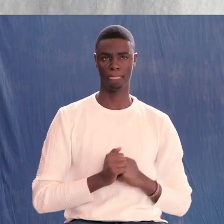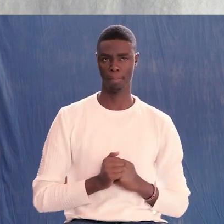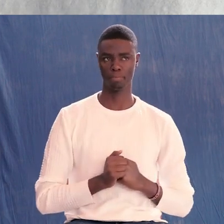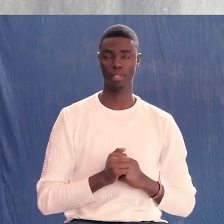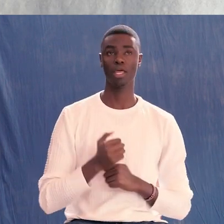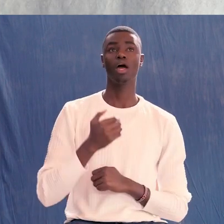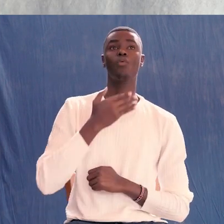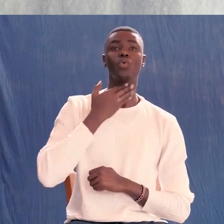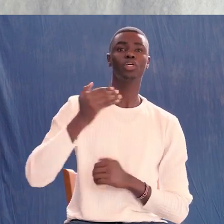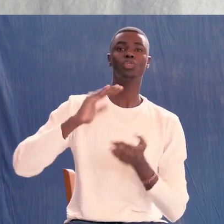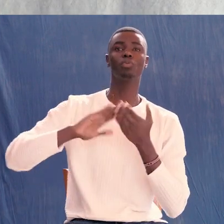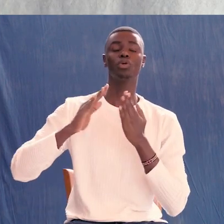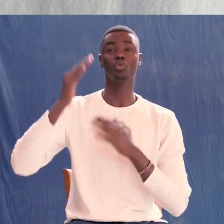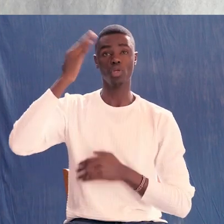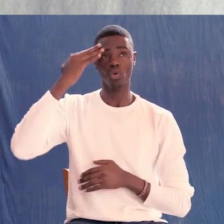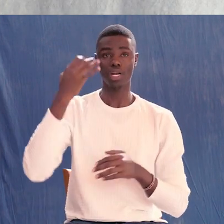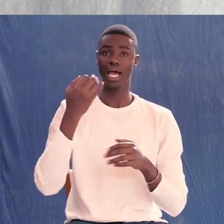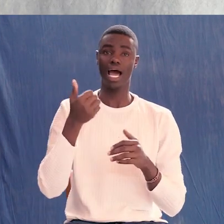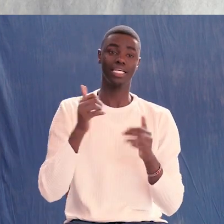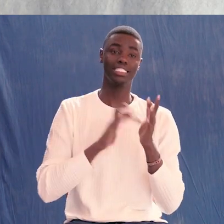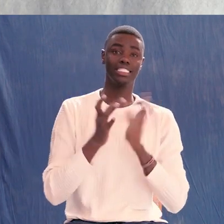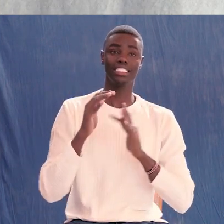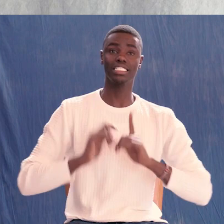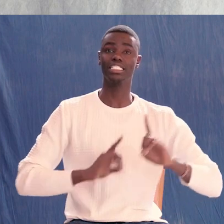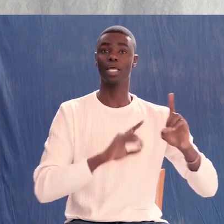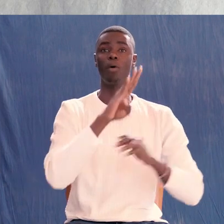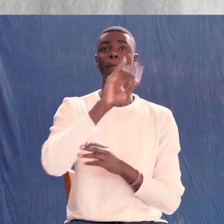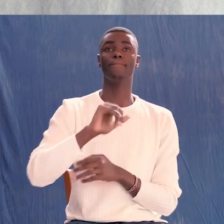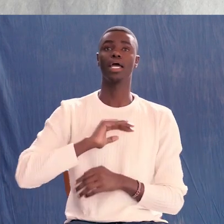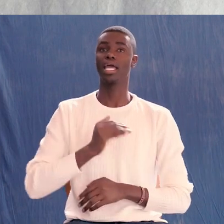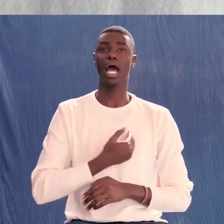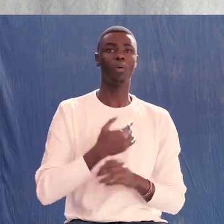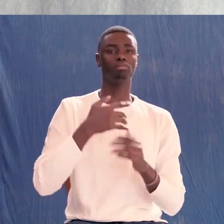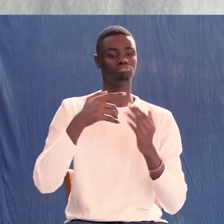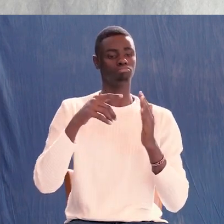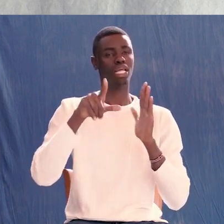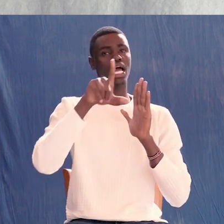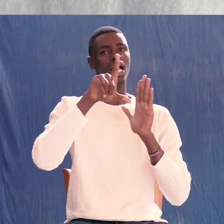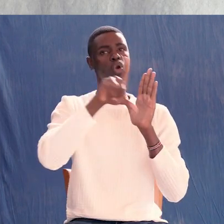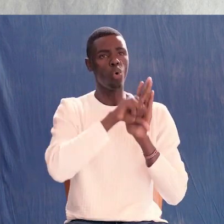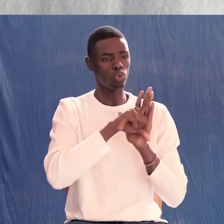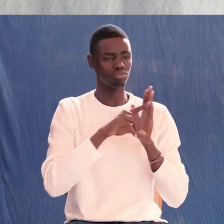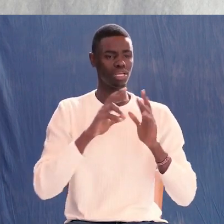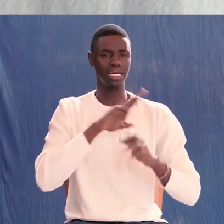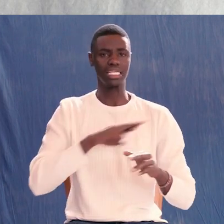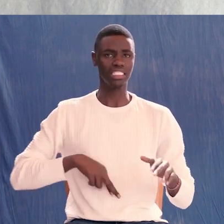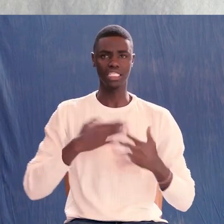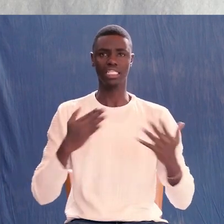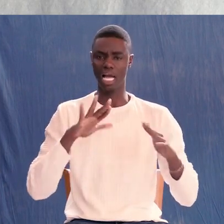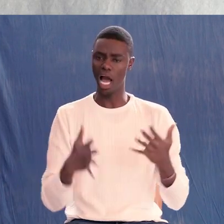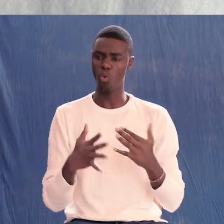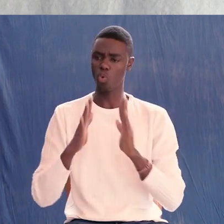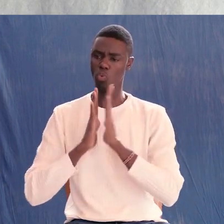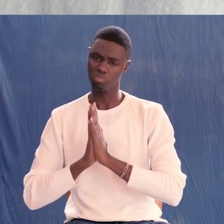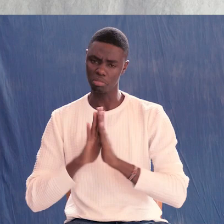We want to know. known as Jesus' disciples by our liturgy, the religious things that we do, how well we pray,